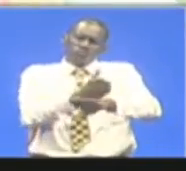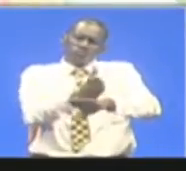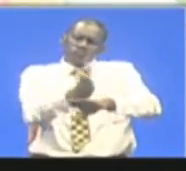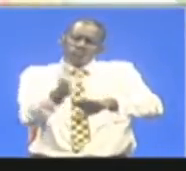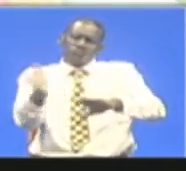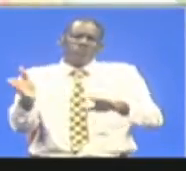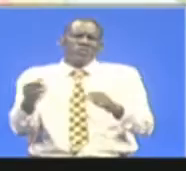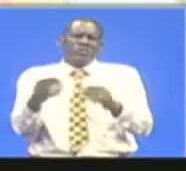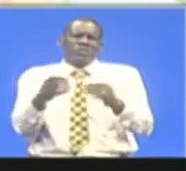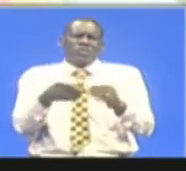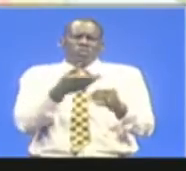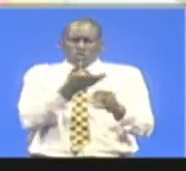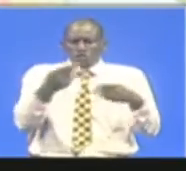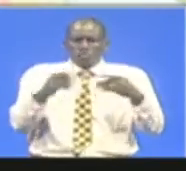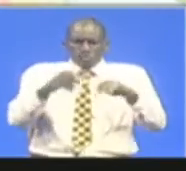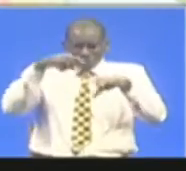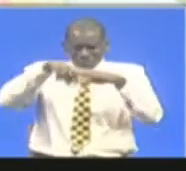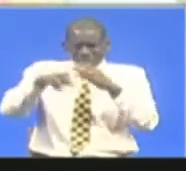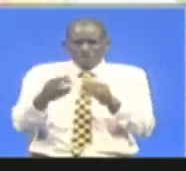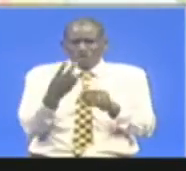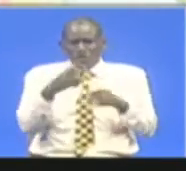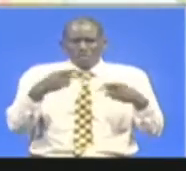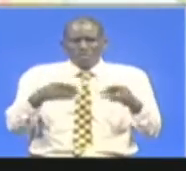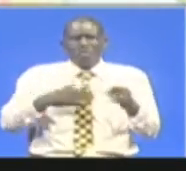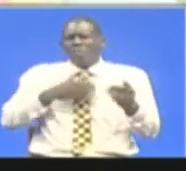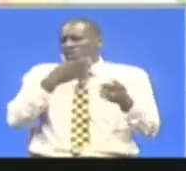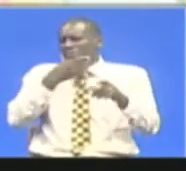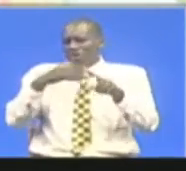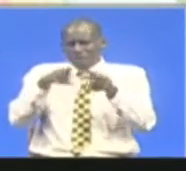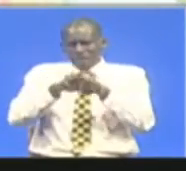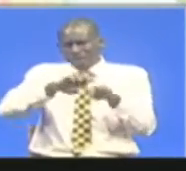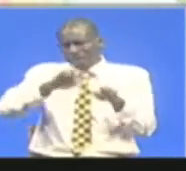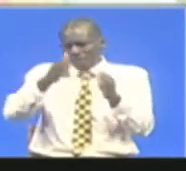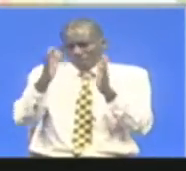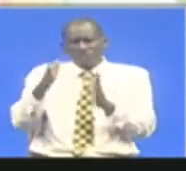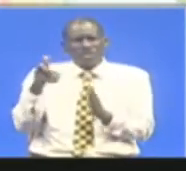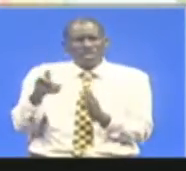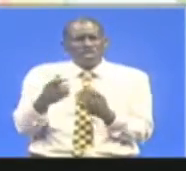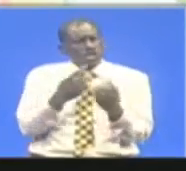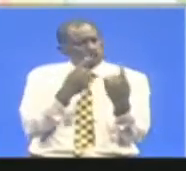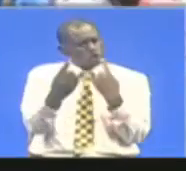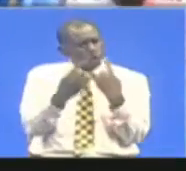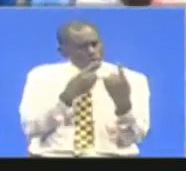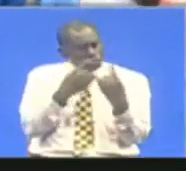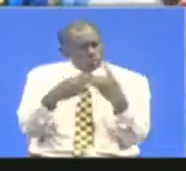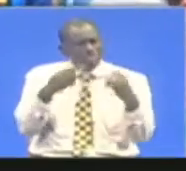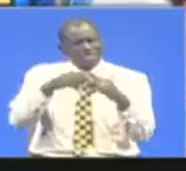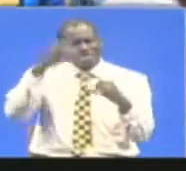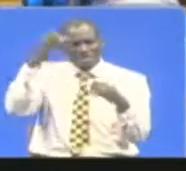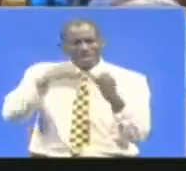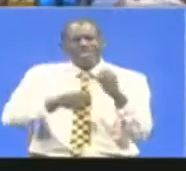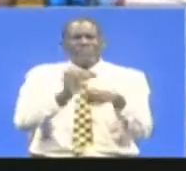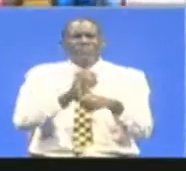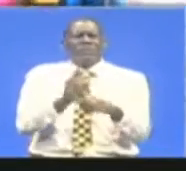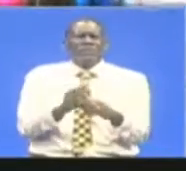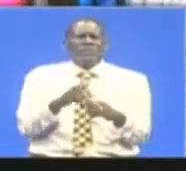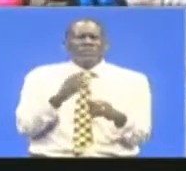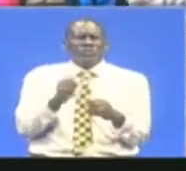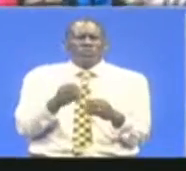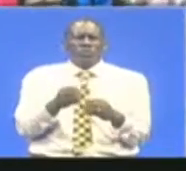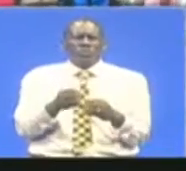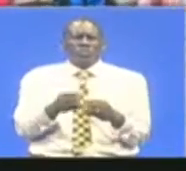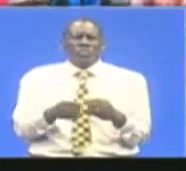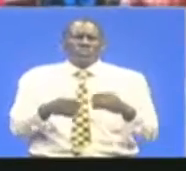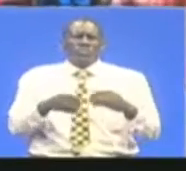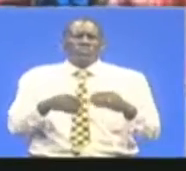for these guys, the two guys, my brother and the other guy, who were speaking until the last minute. The burying alive of the six miners